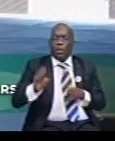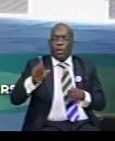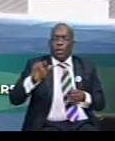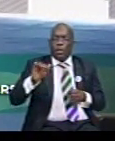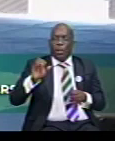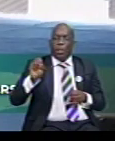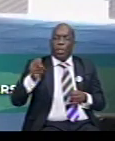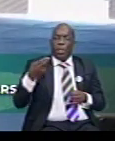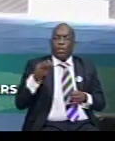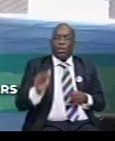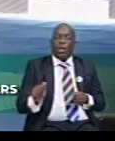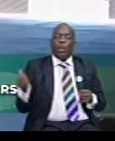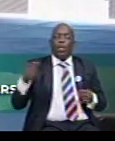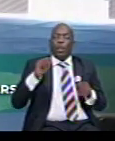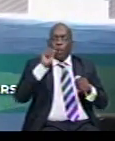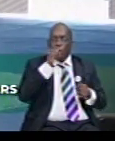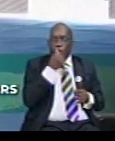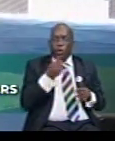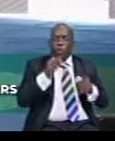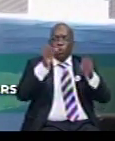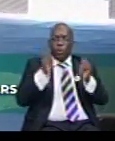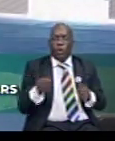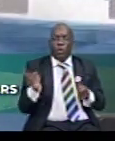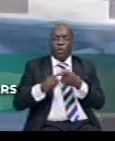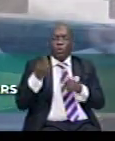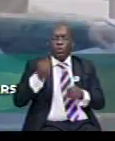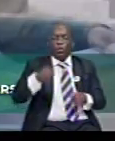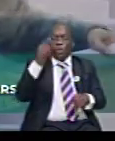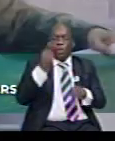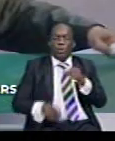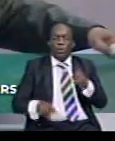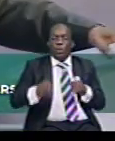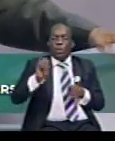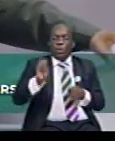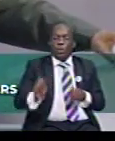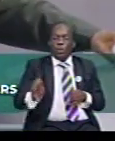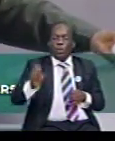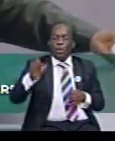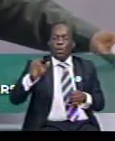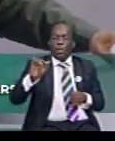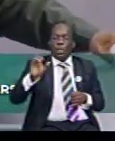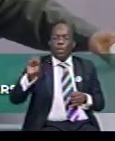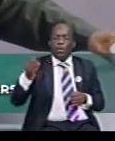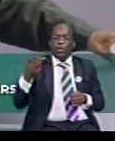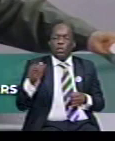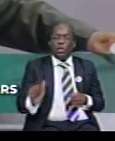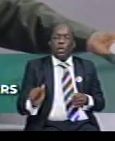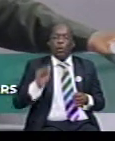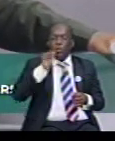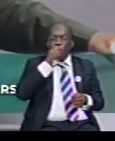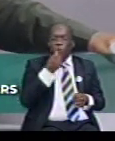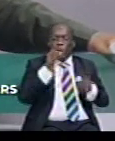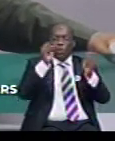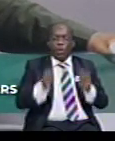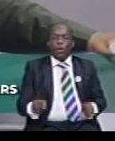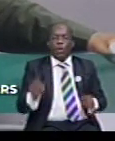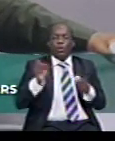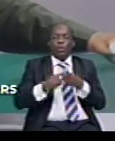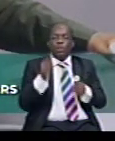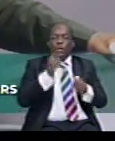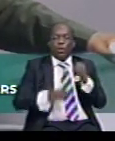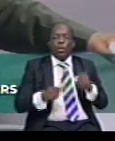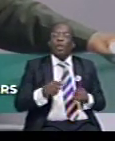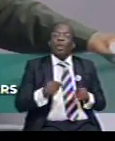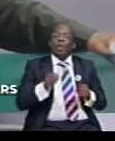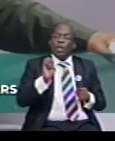end. Elisha had even died now, and then they had buried him,